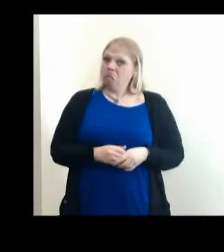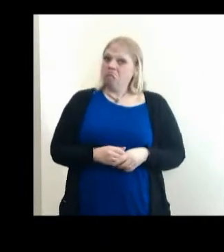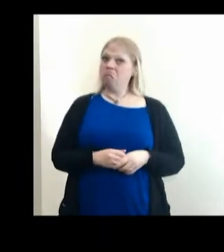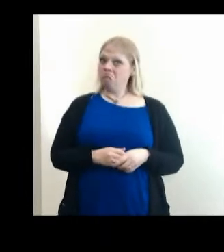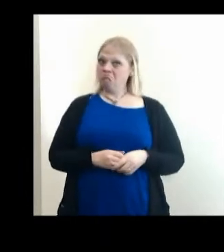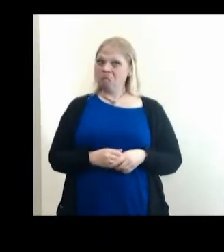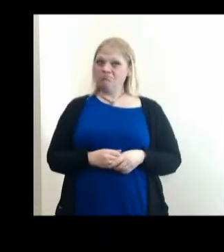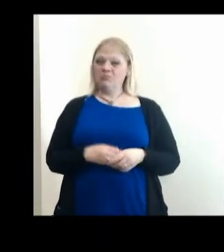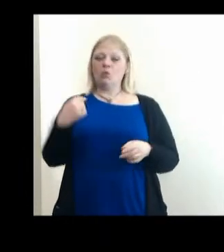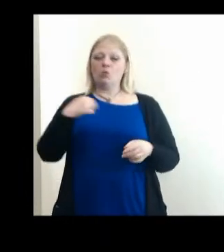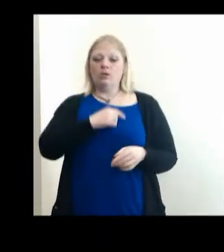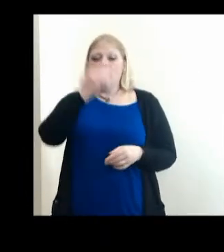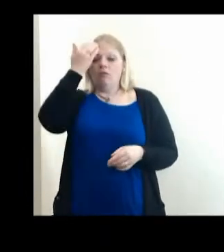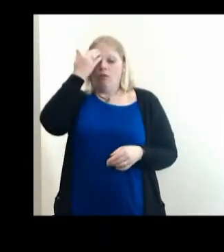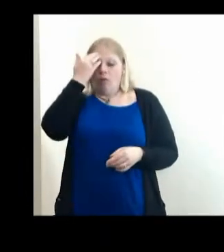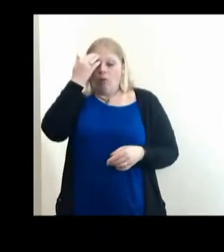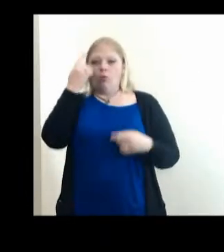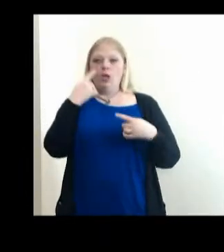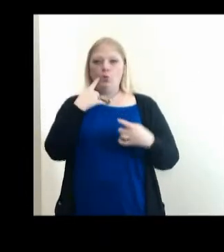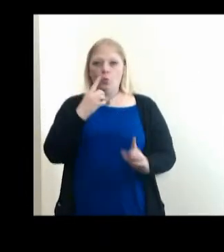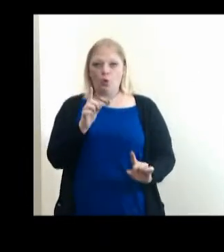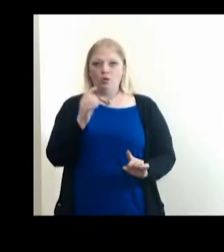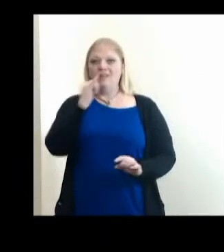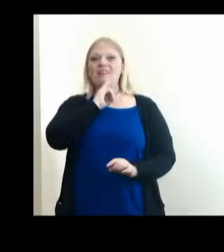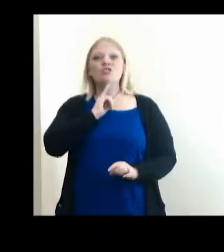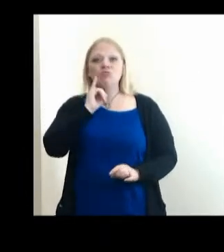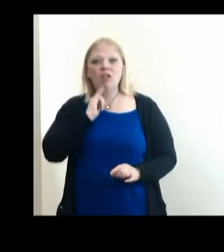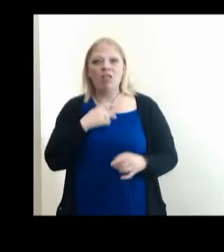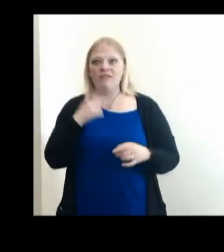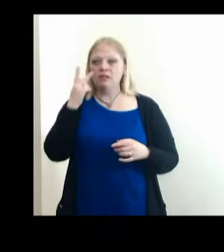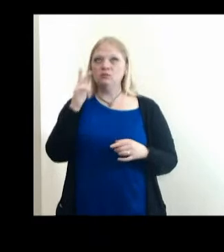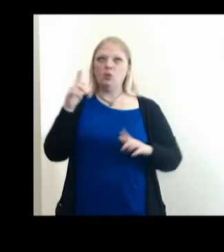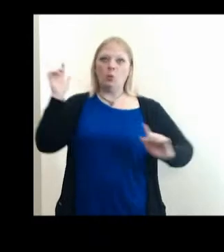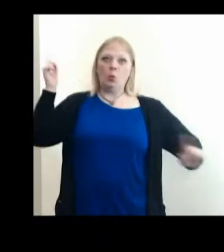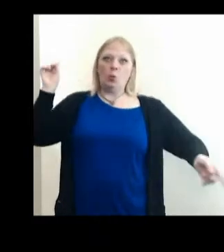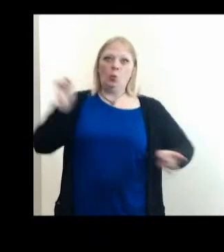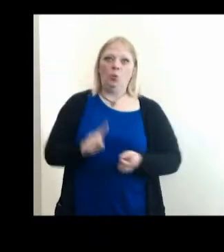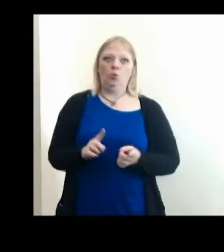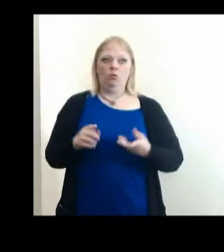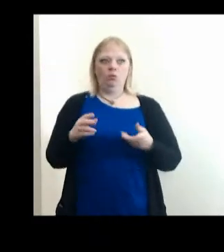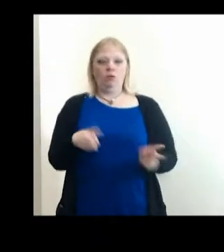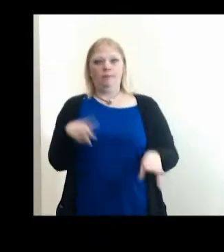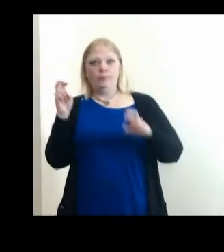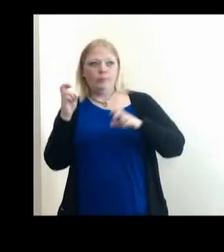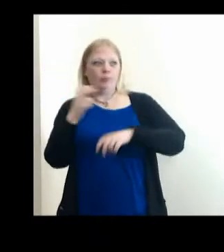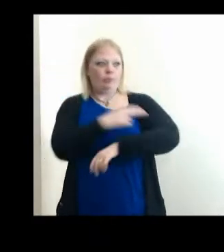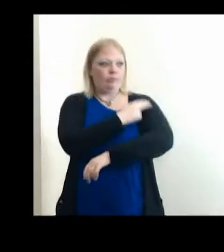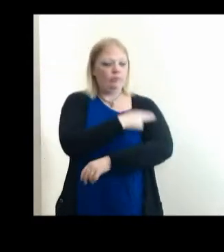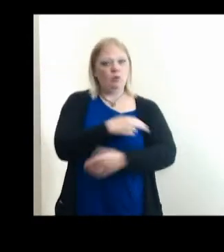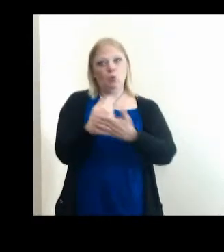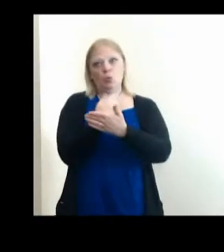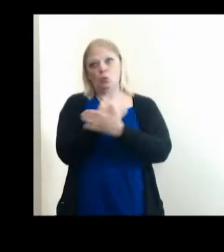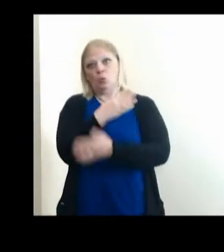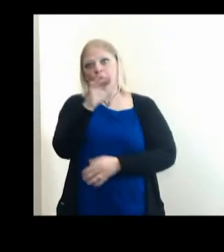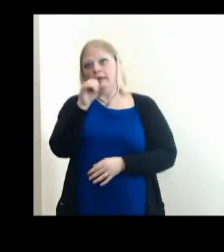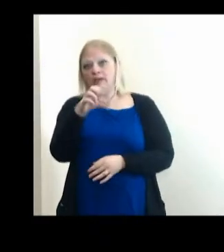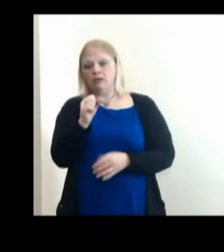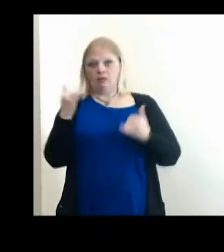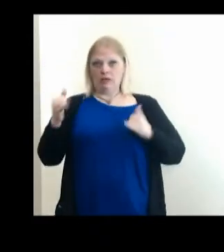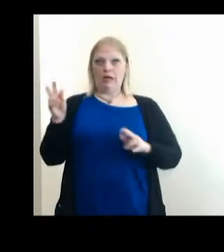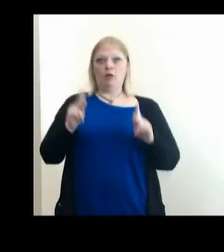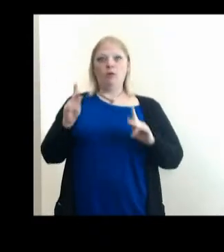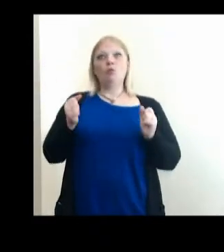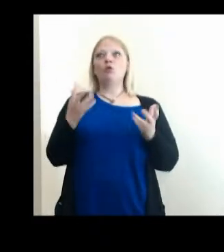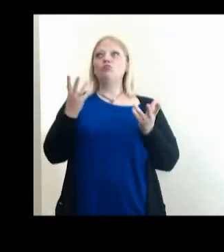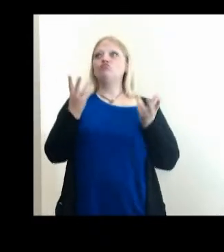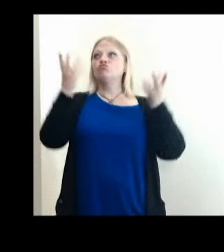We know it works. In Israel, they've seen a tremendous drop in hospitalizations and new cases. And now people are able to go